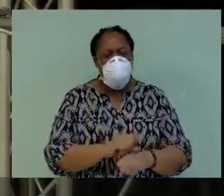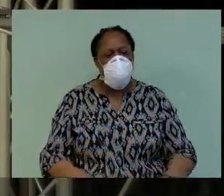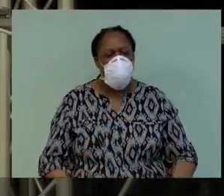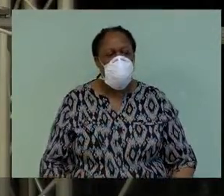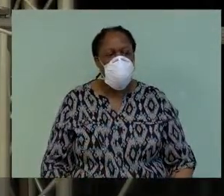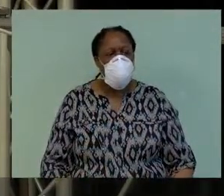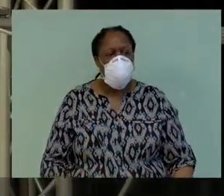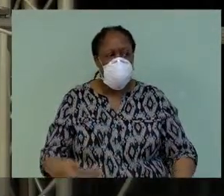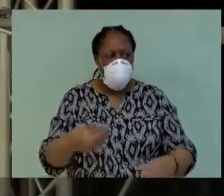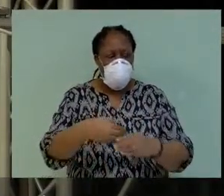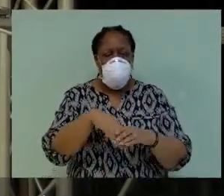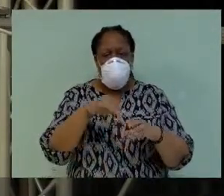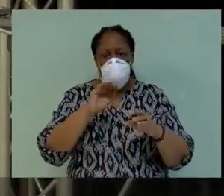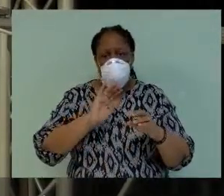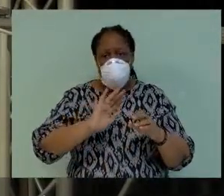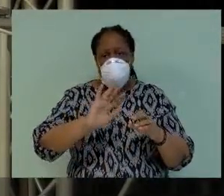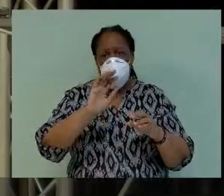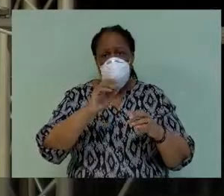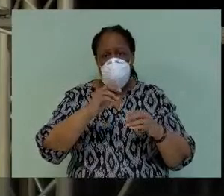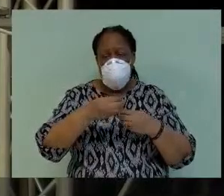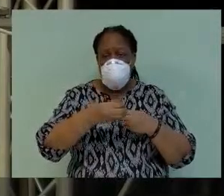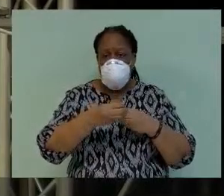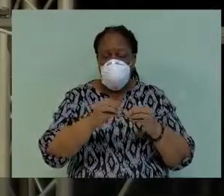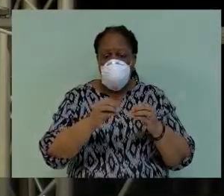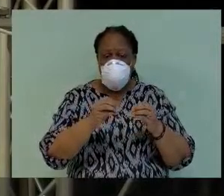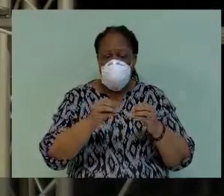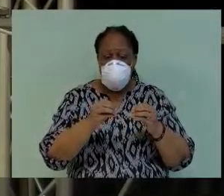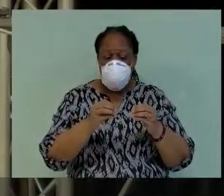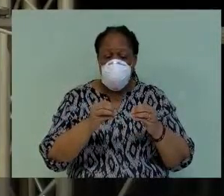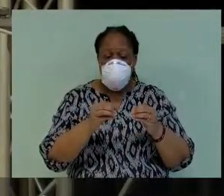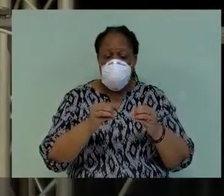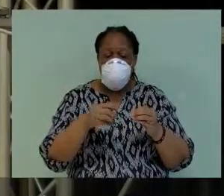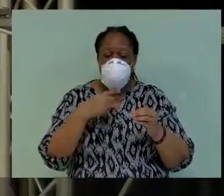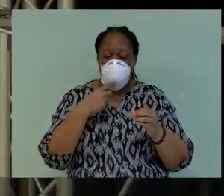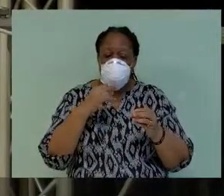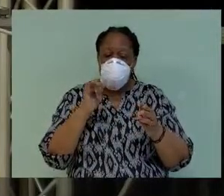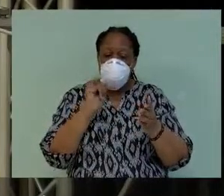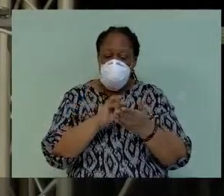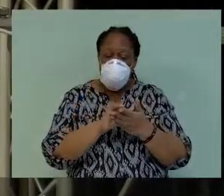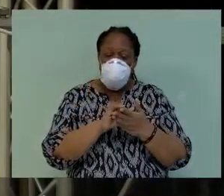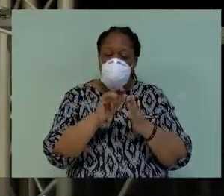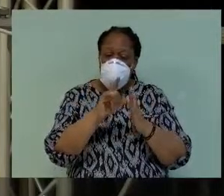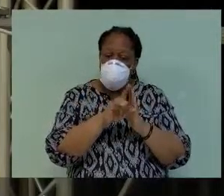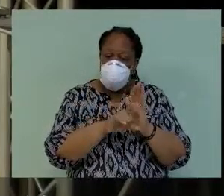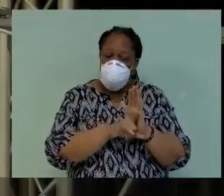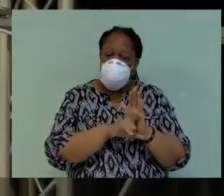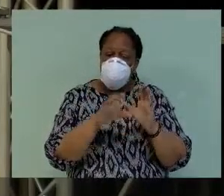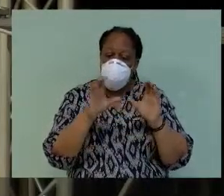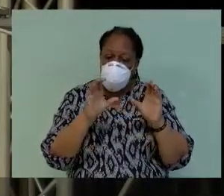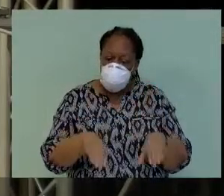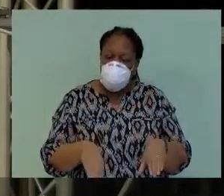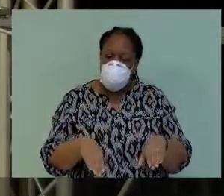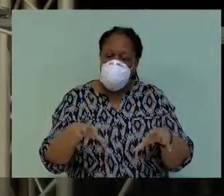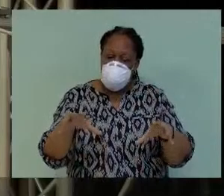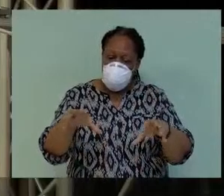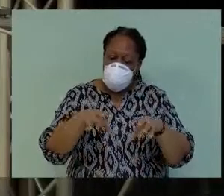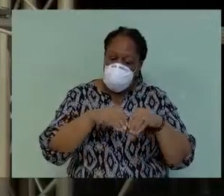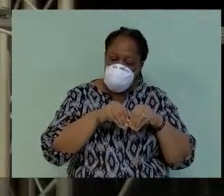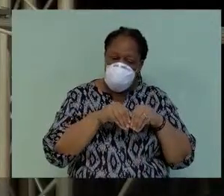instance, we have attorneys at law who can access their